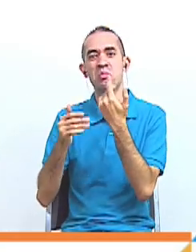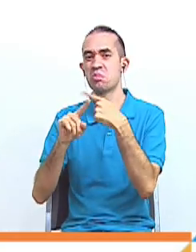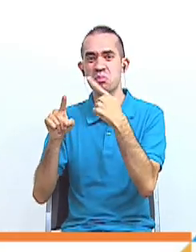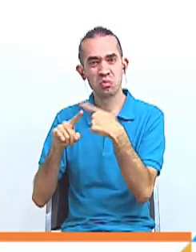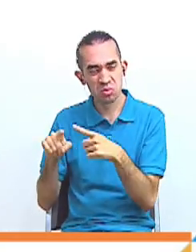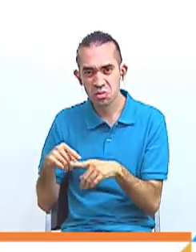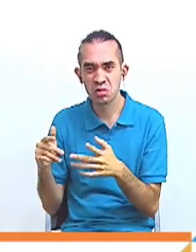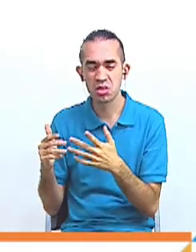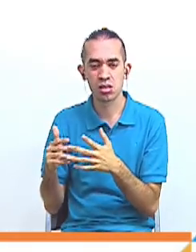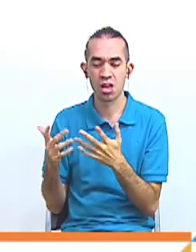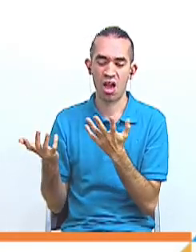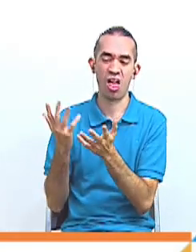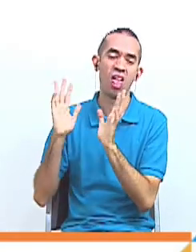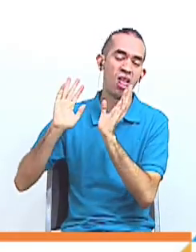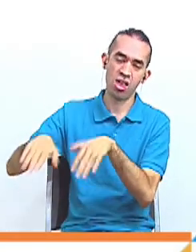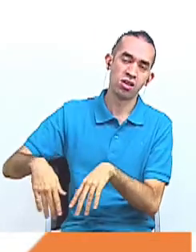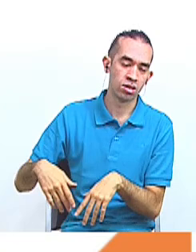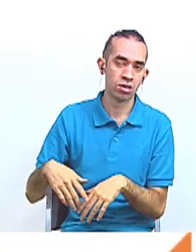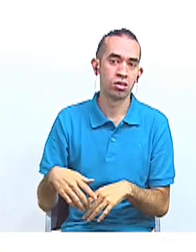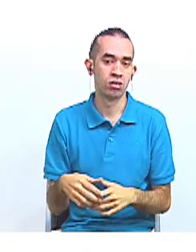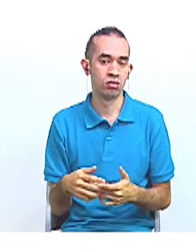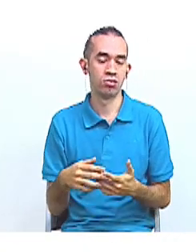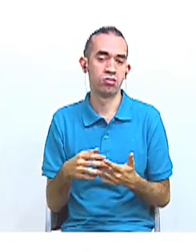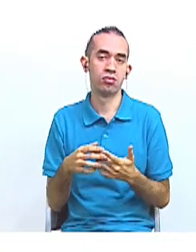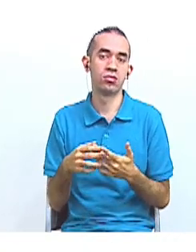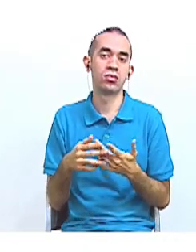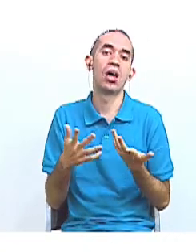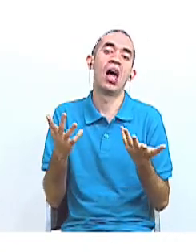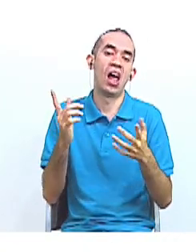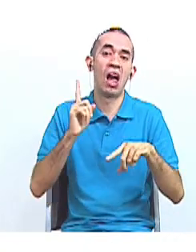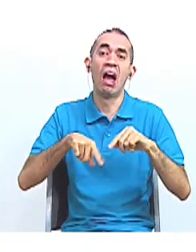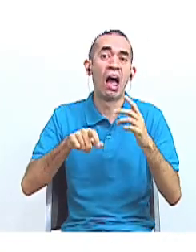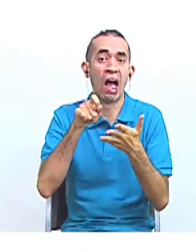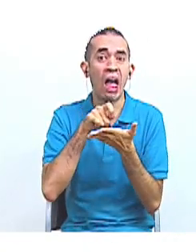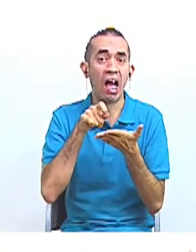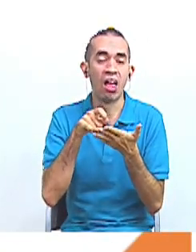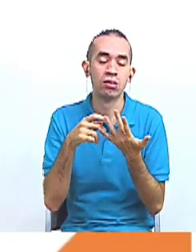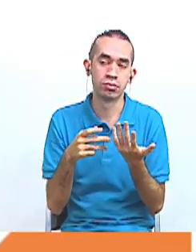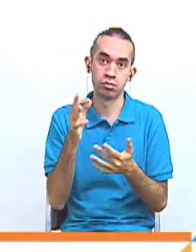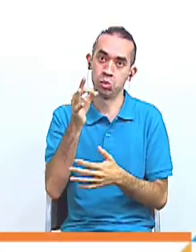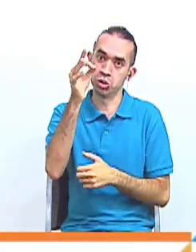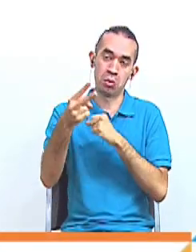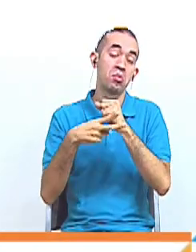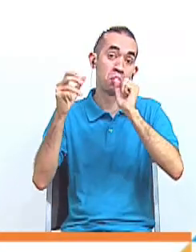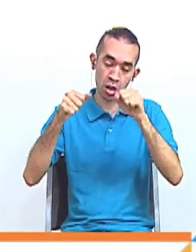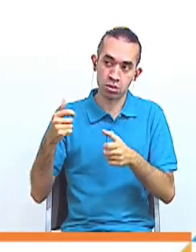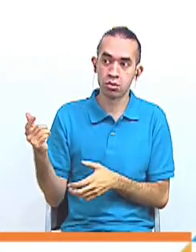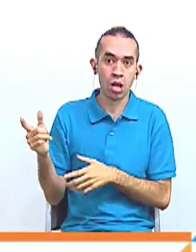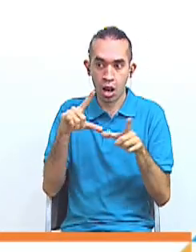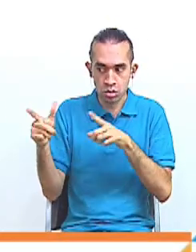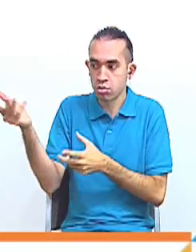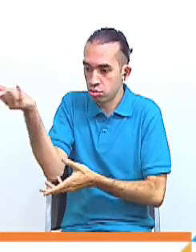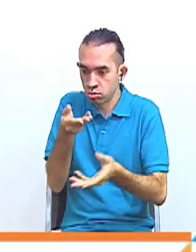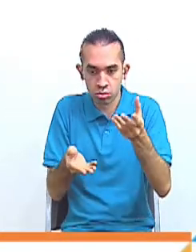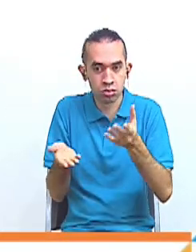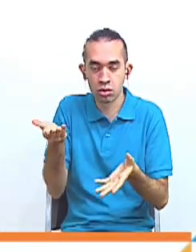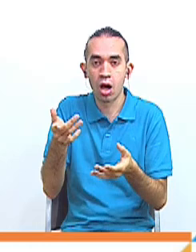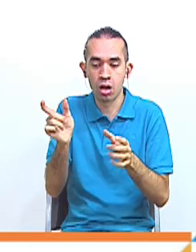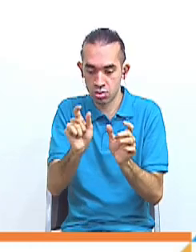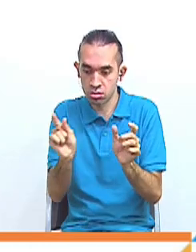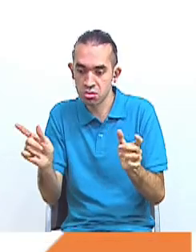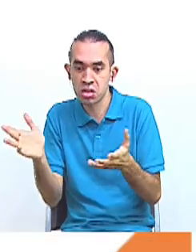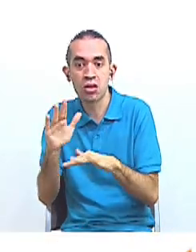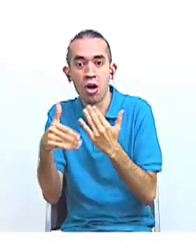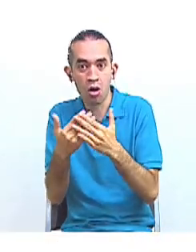the pencil, so I was not able to do the tasks. So that is something that you might want to change next time, right? Maybe